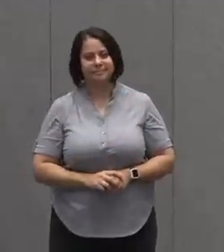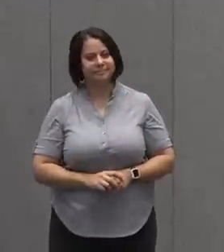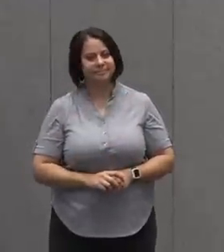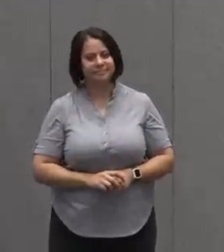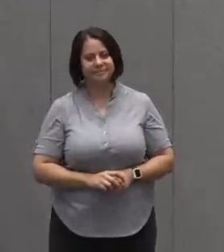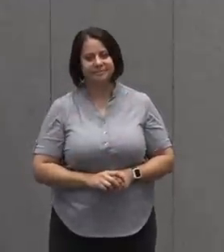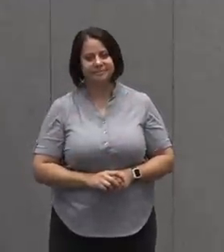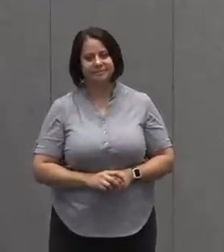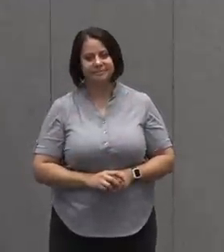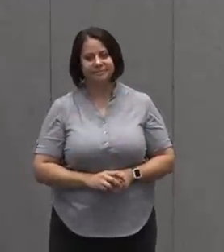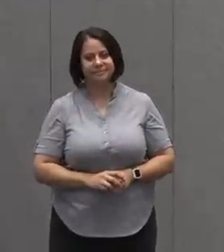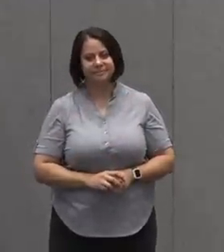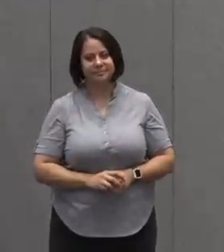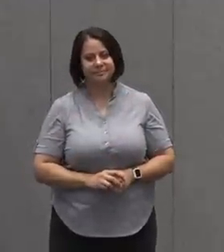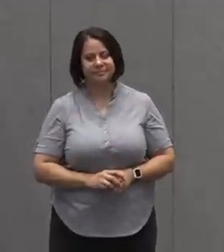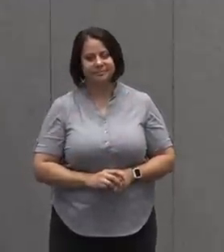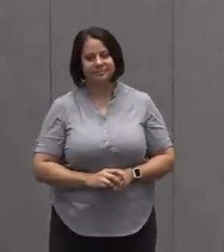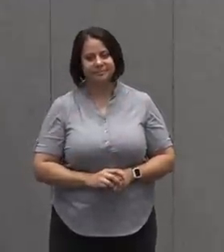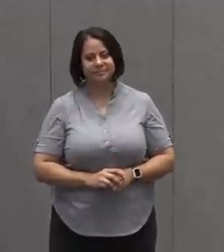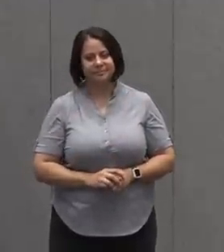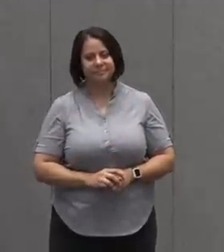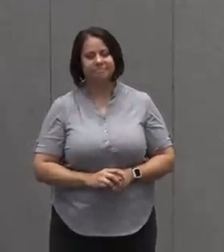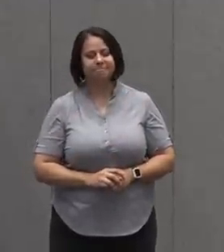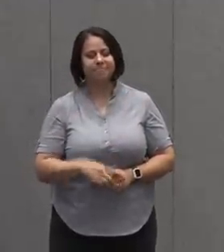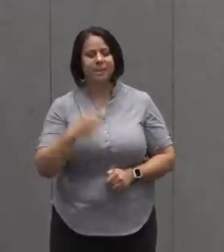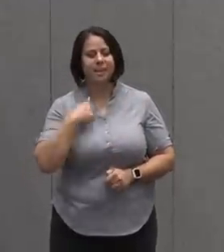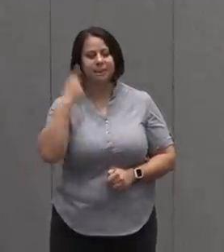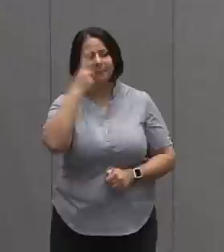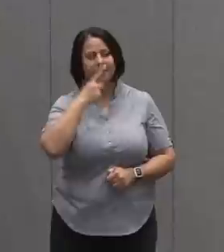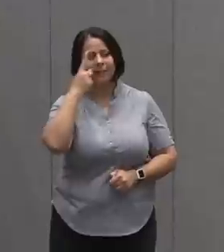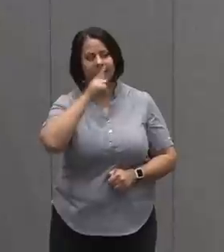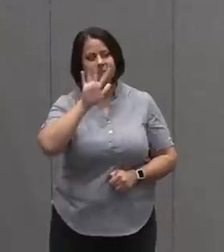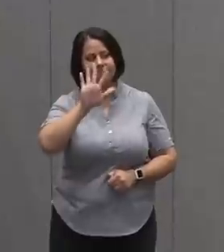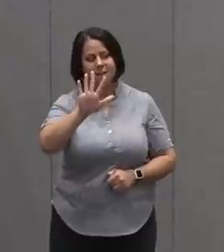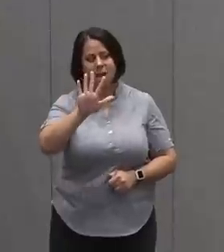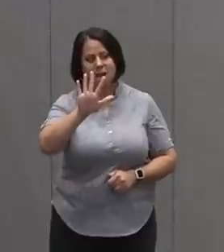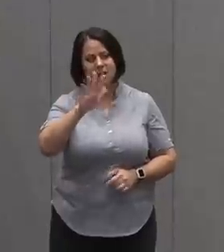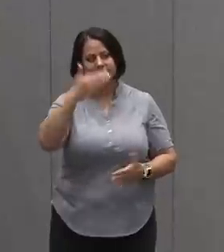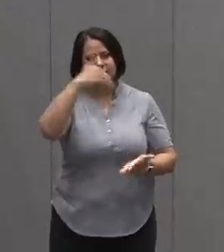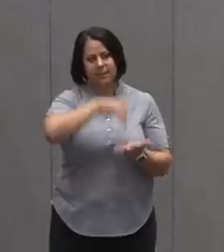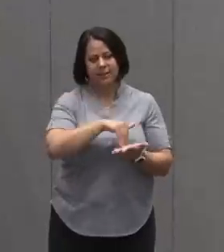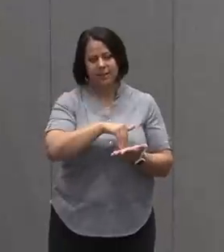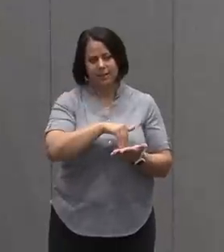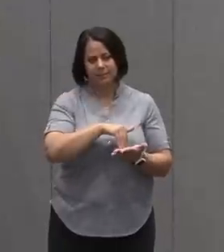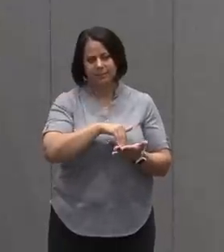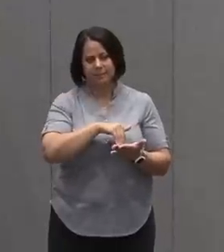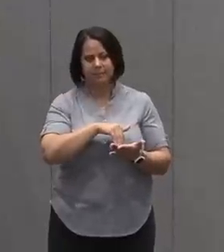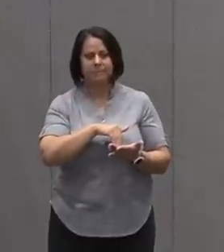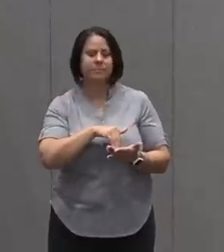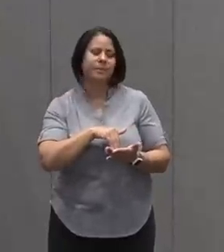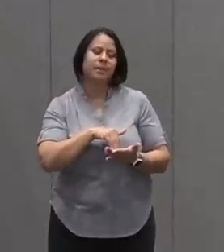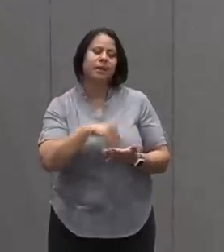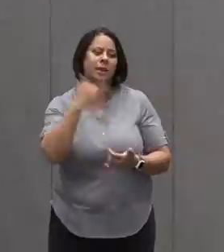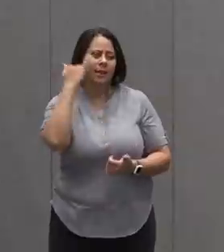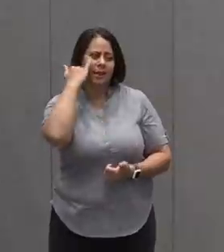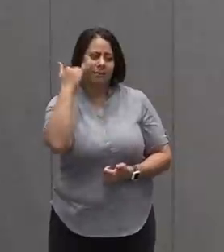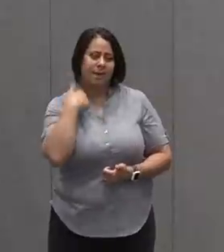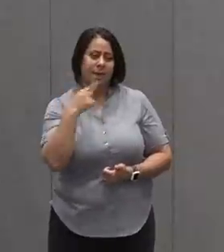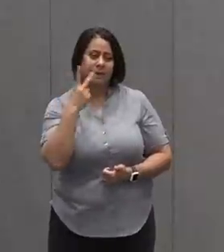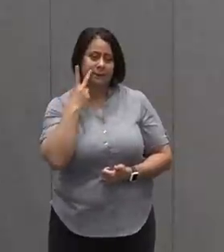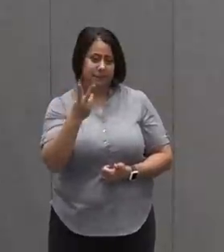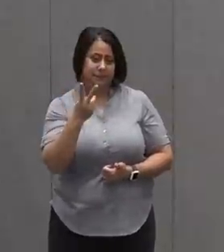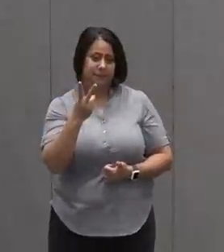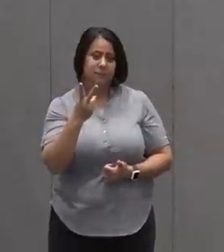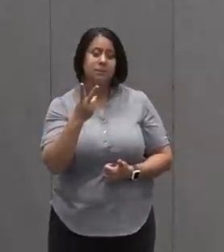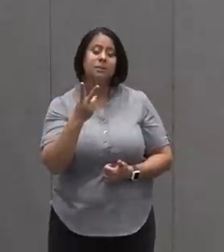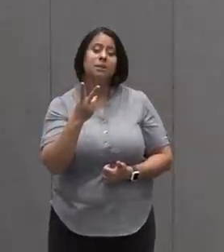I think I'm going to go back to that 5 again, because if I'm looking at this and you said that 10,